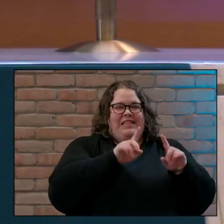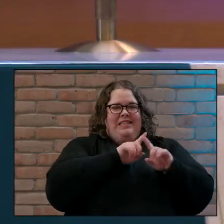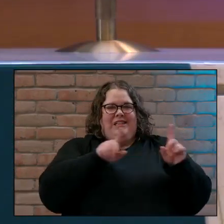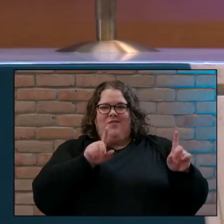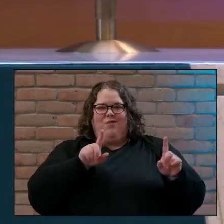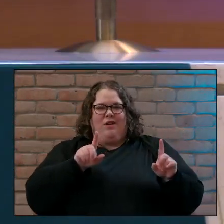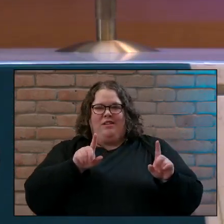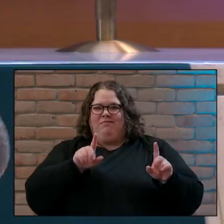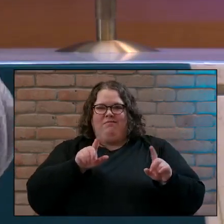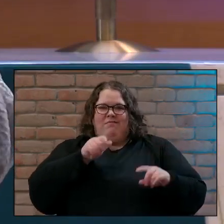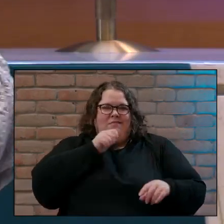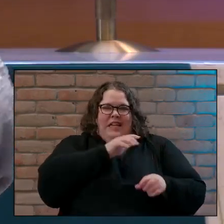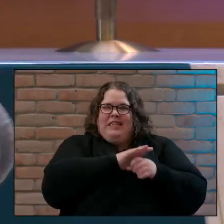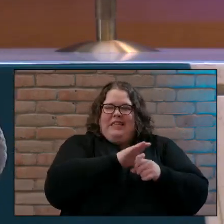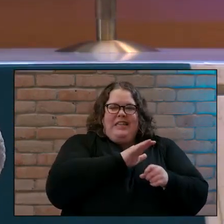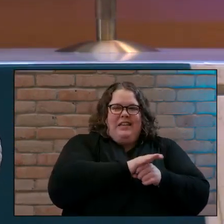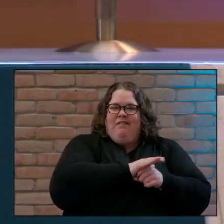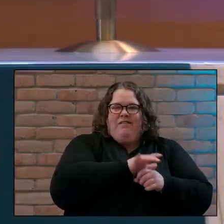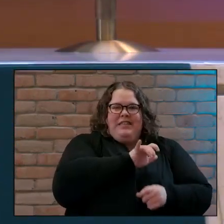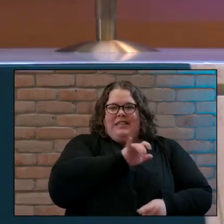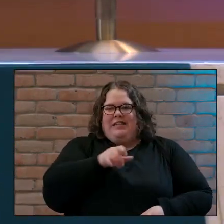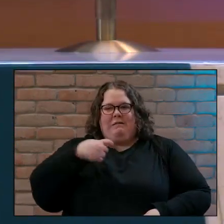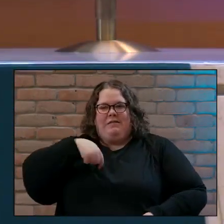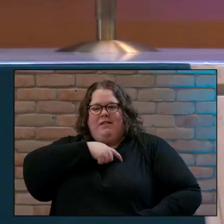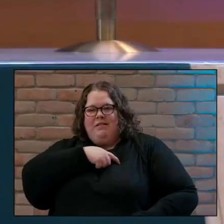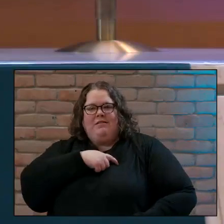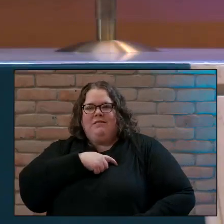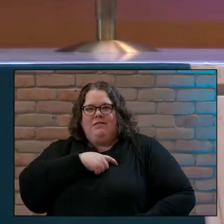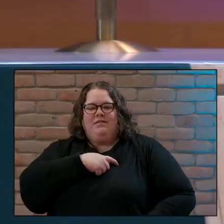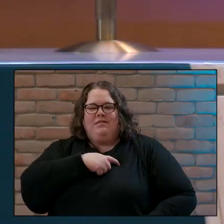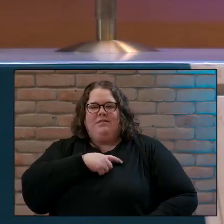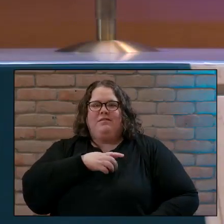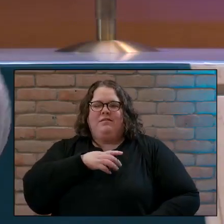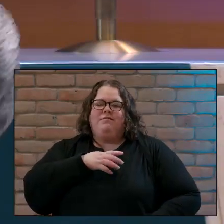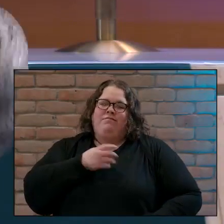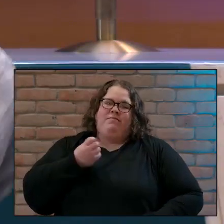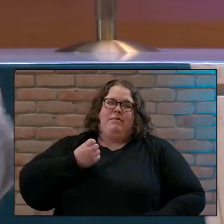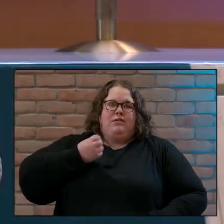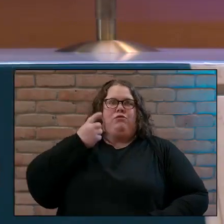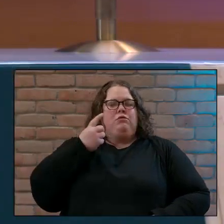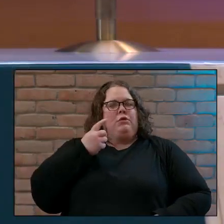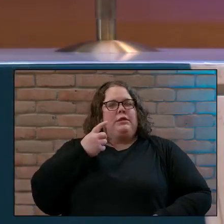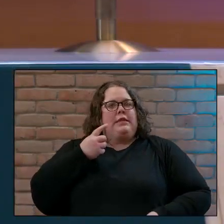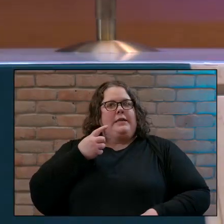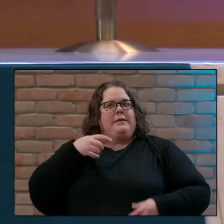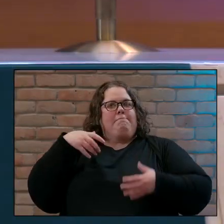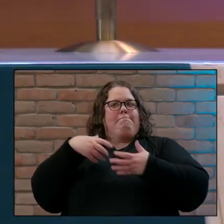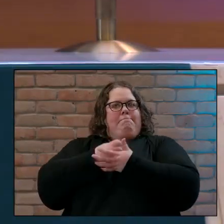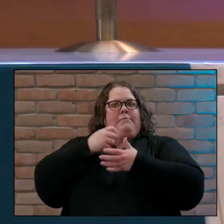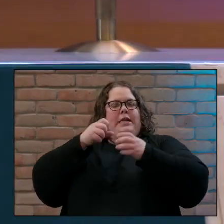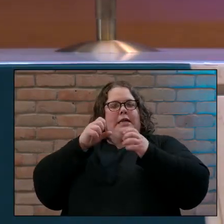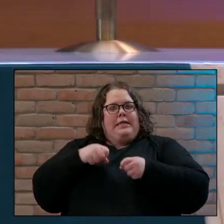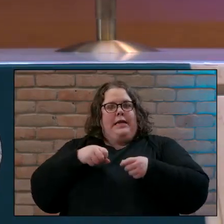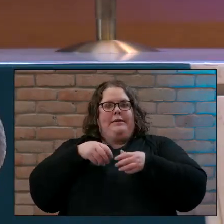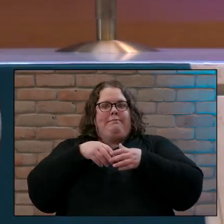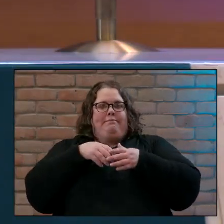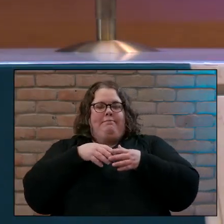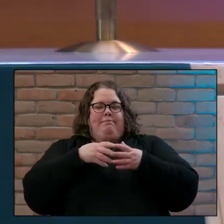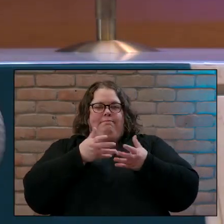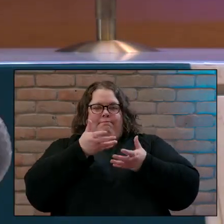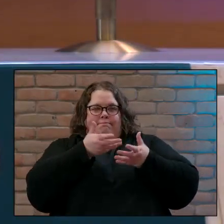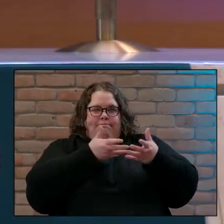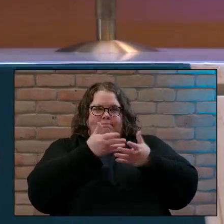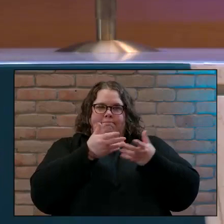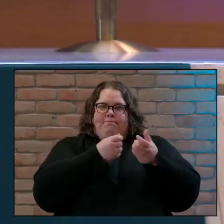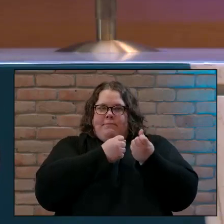in our lives, in our homes. But we also have opportunities to step into that. And here at Woodbury Lutheran, you've always